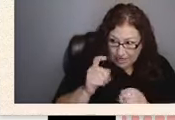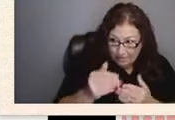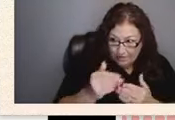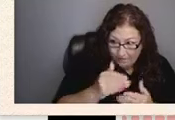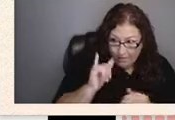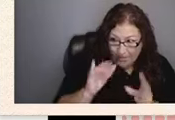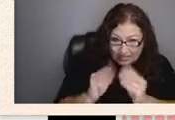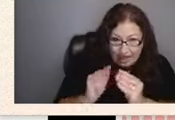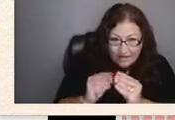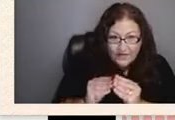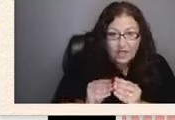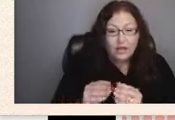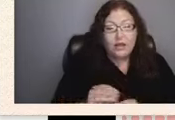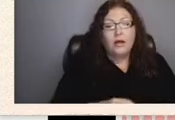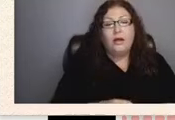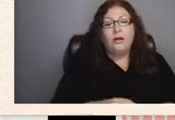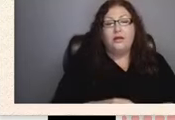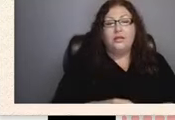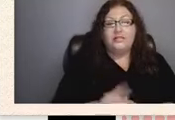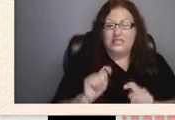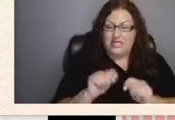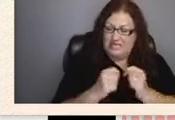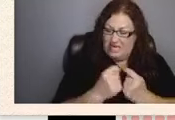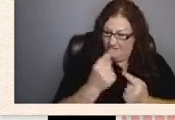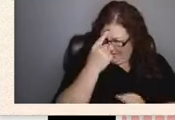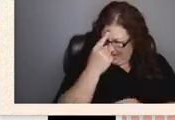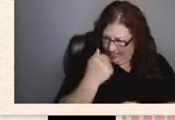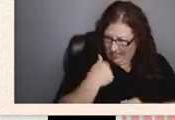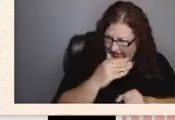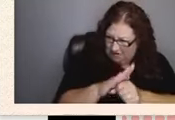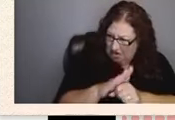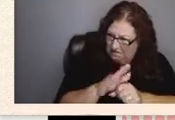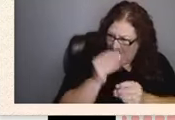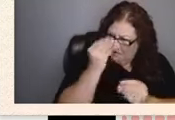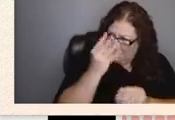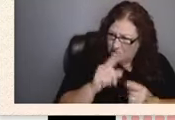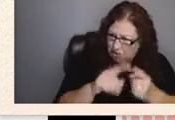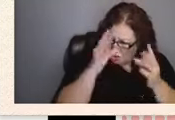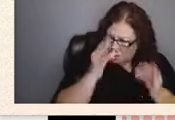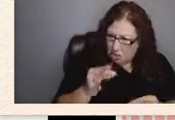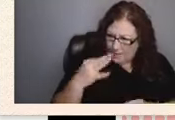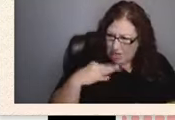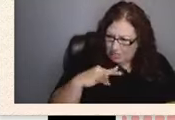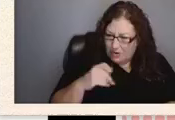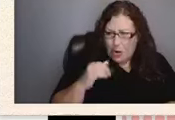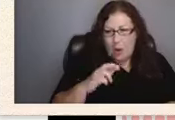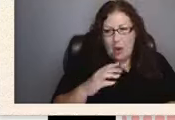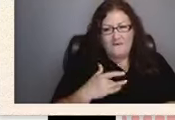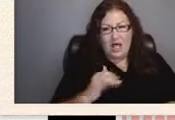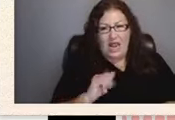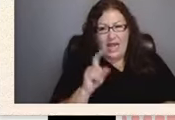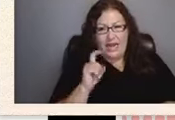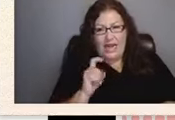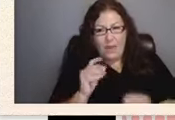the team think that they have enough information to determine eligibility, or do they feel like they need some more